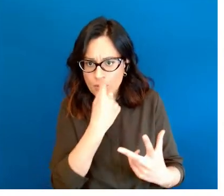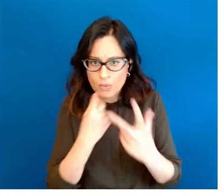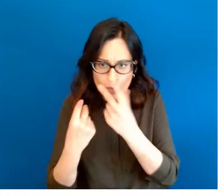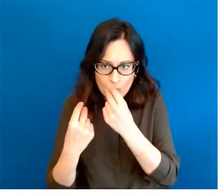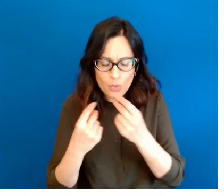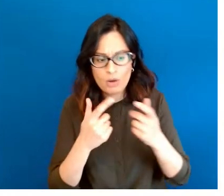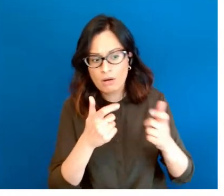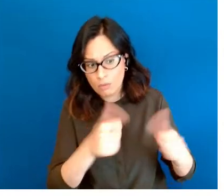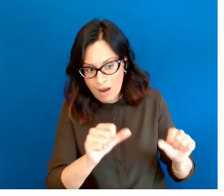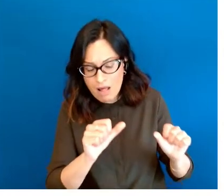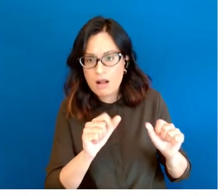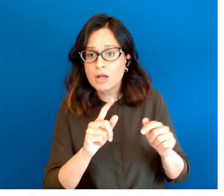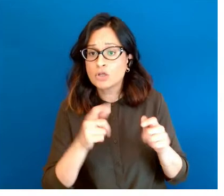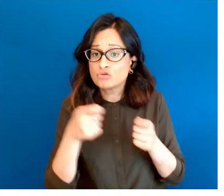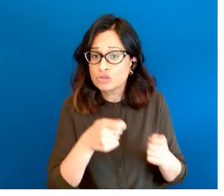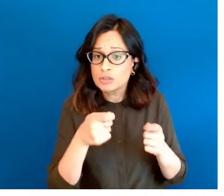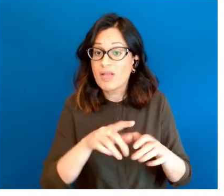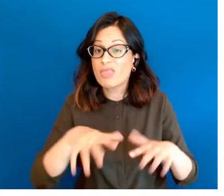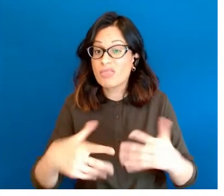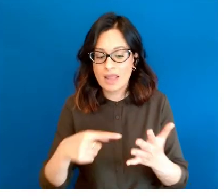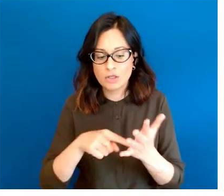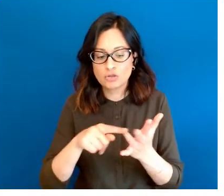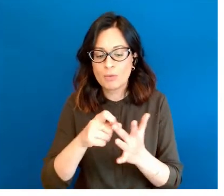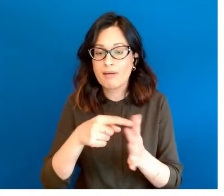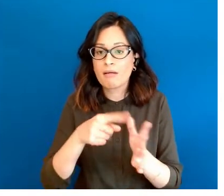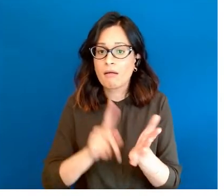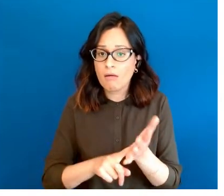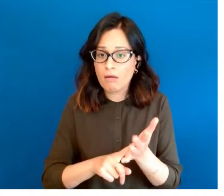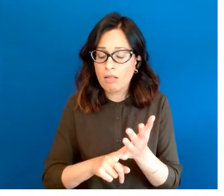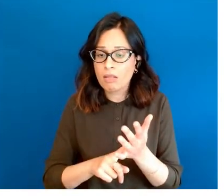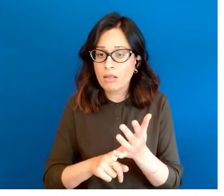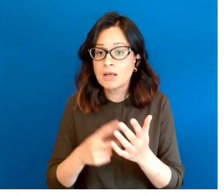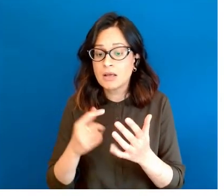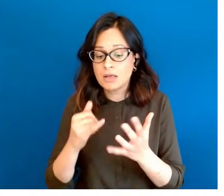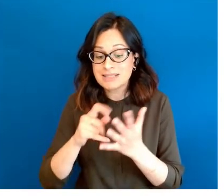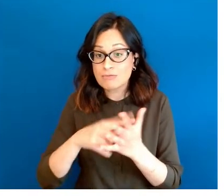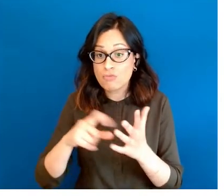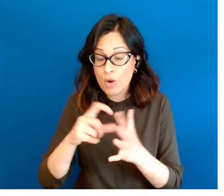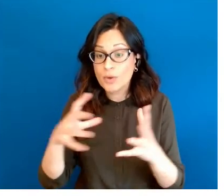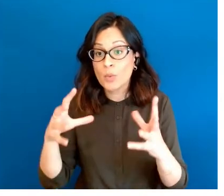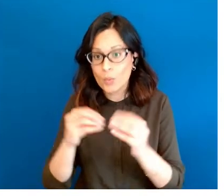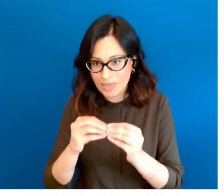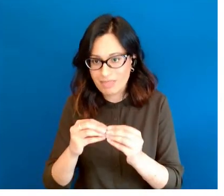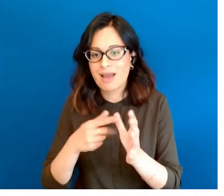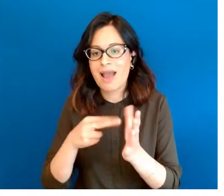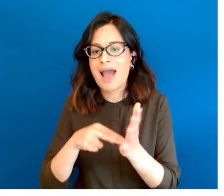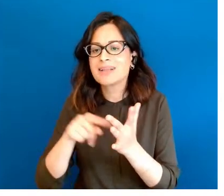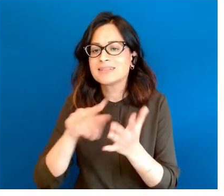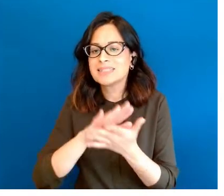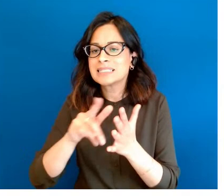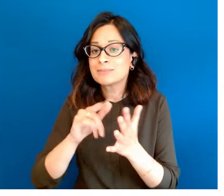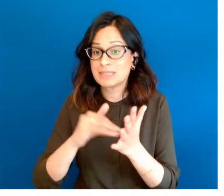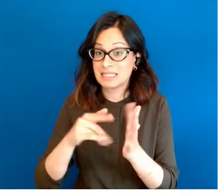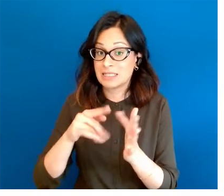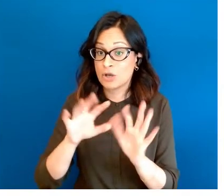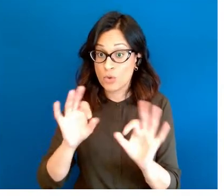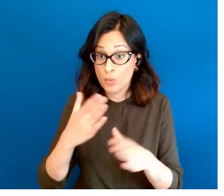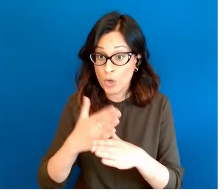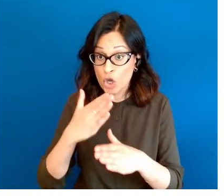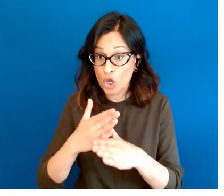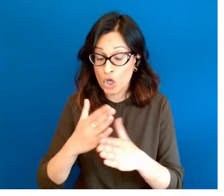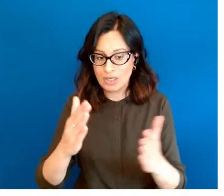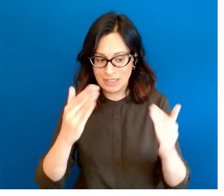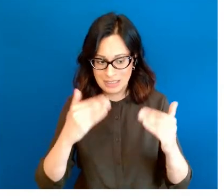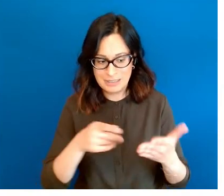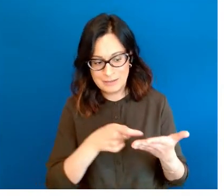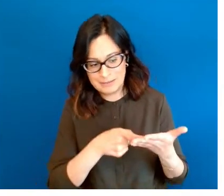add in a topical nasal steroid to the topical antihistamine. If that doesn't work, by and large, refer the